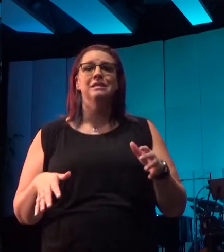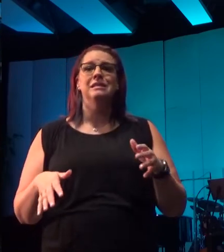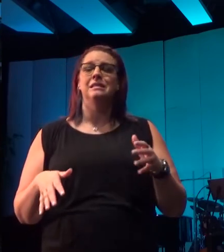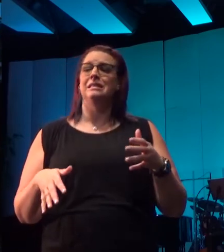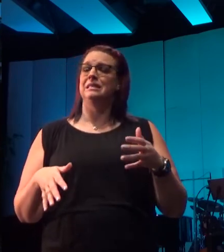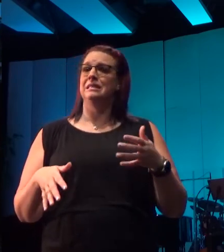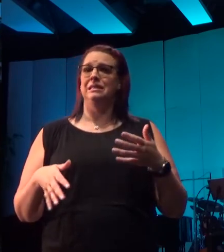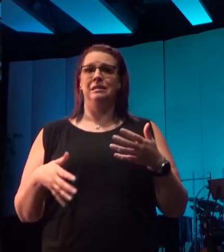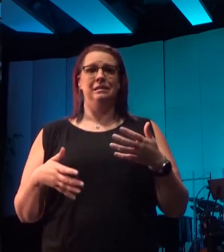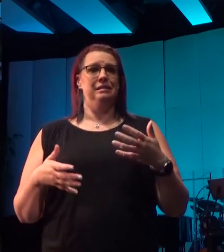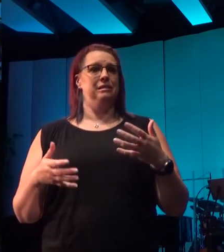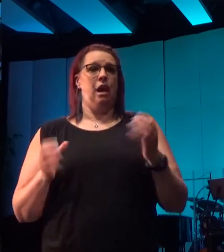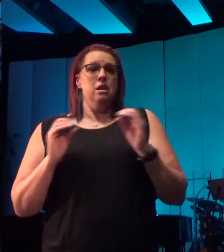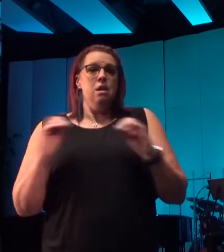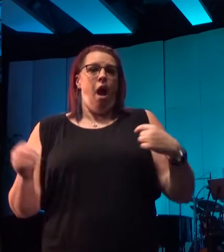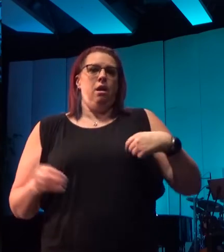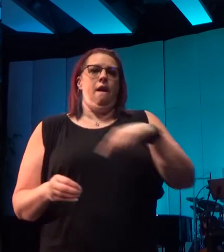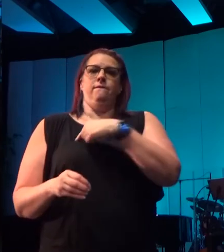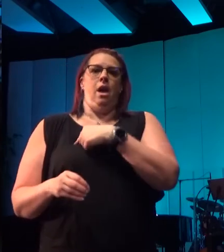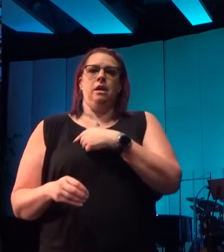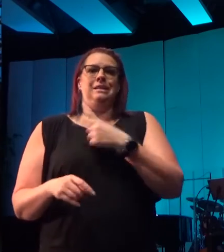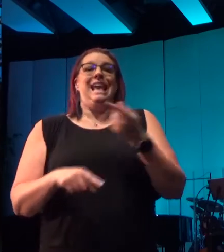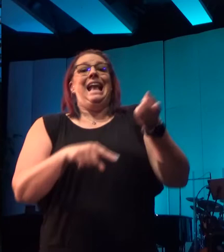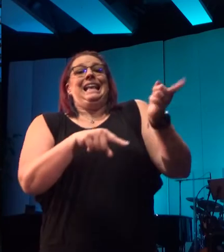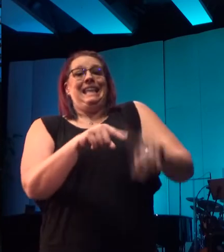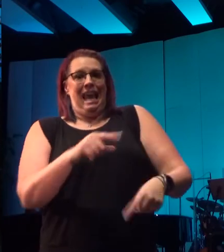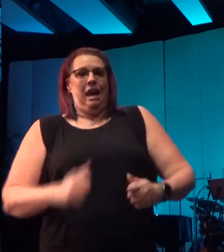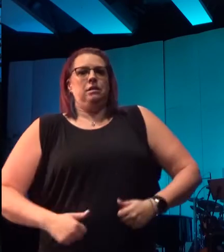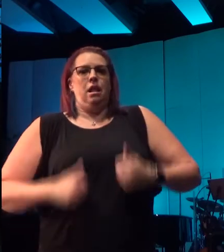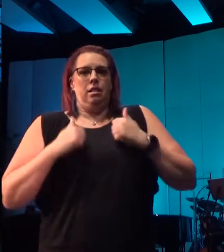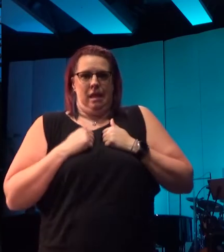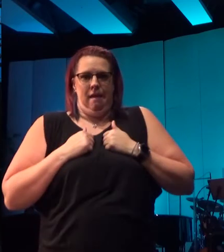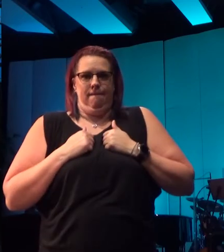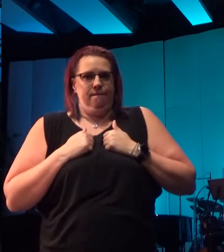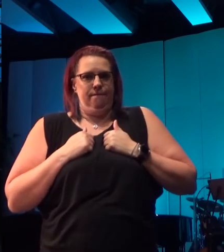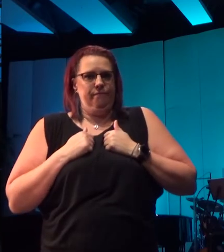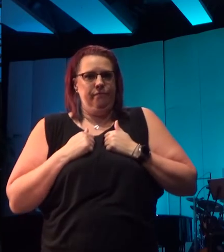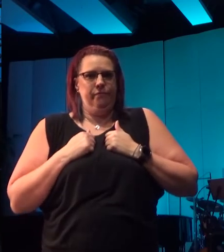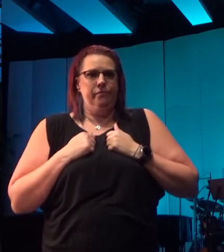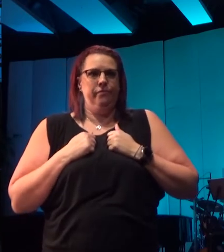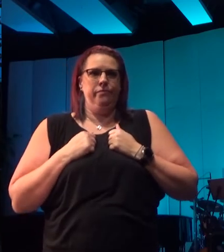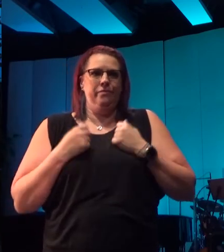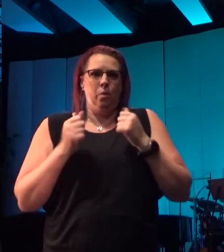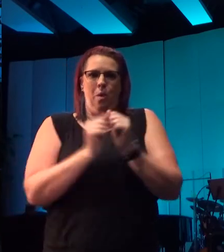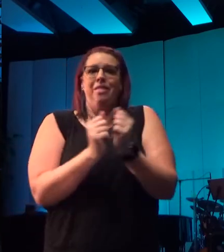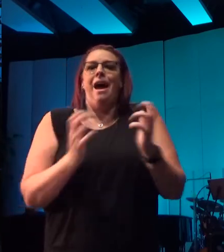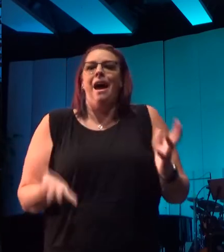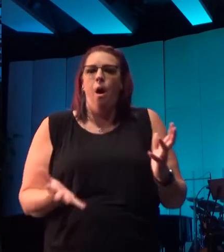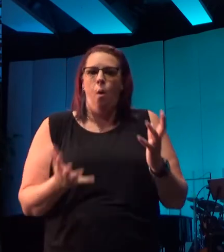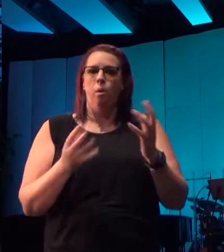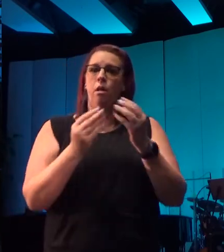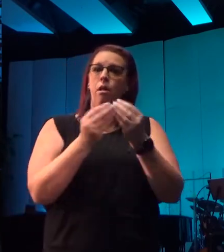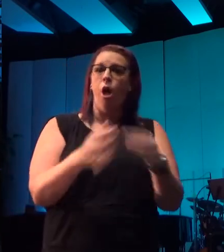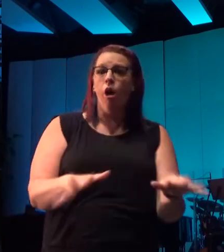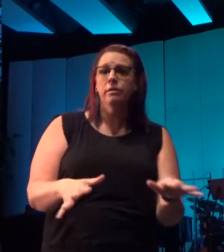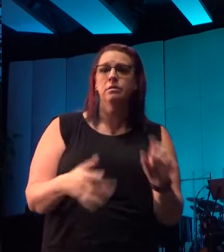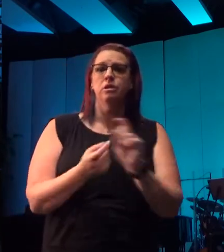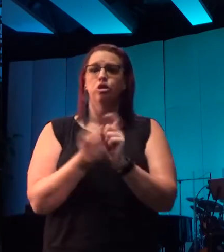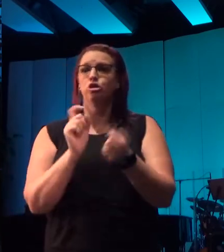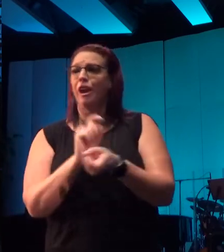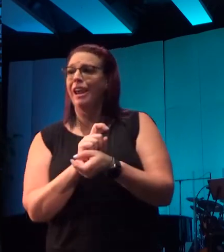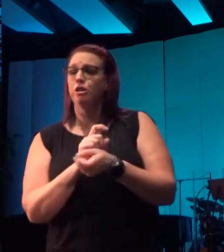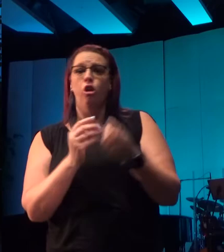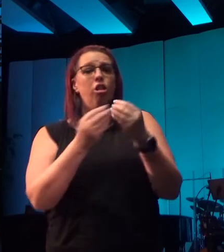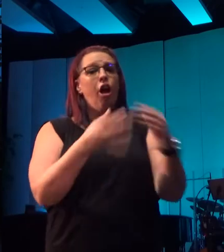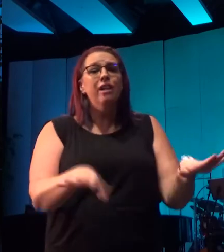without experiencing unexpected and challenging, soul-wrenching change and the loss of a loved one, loss